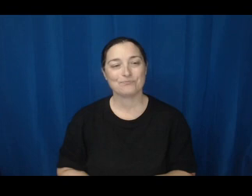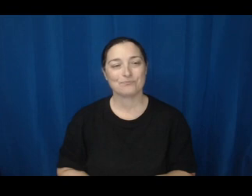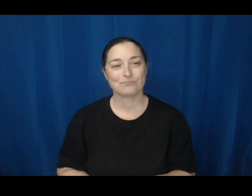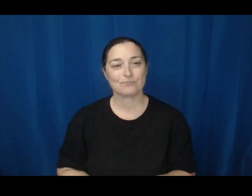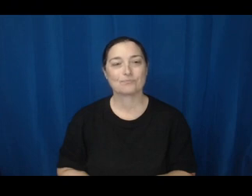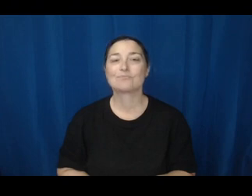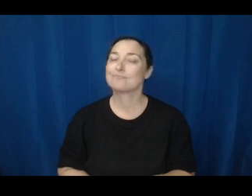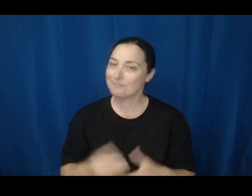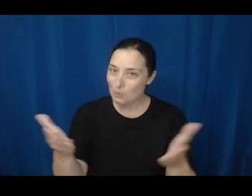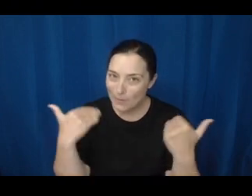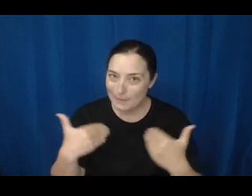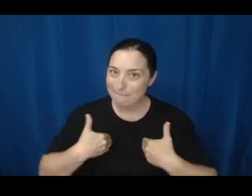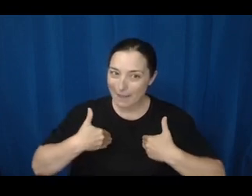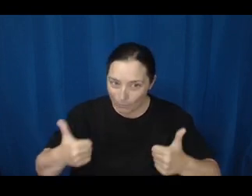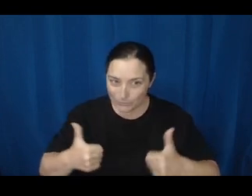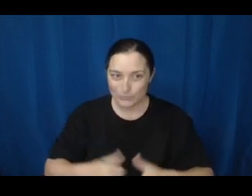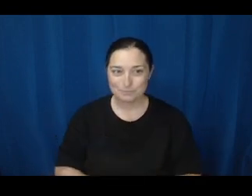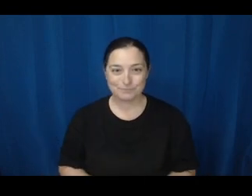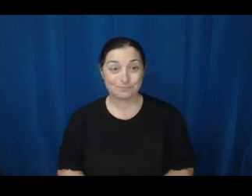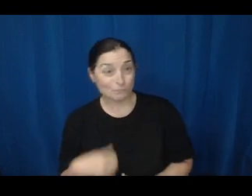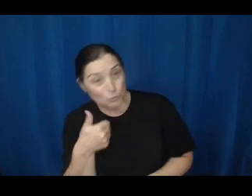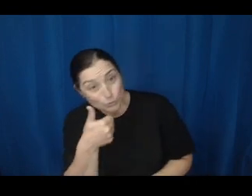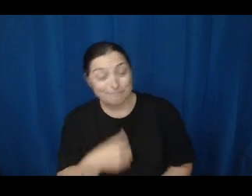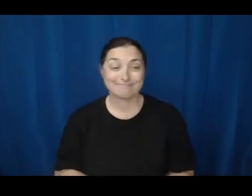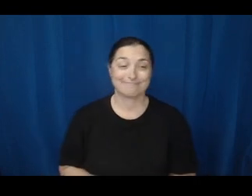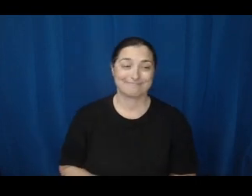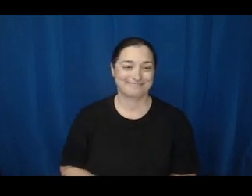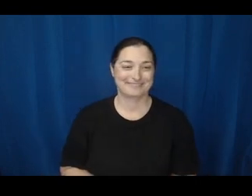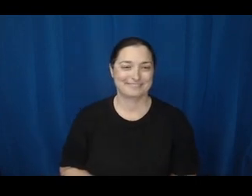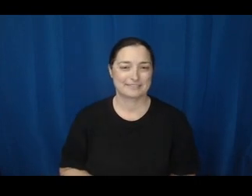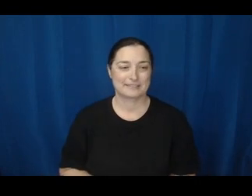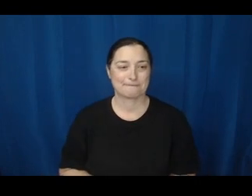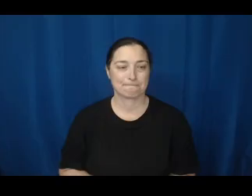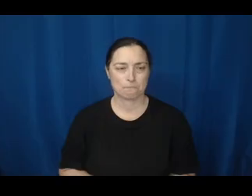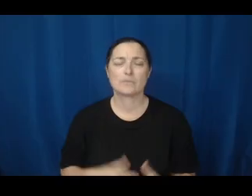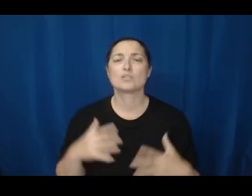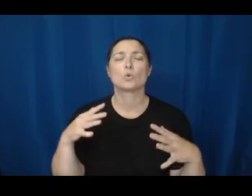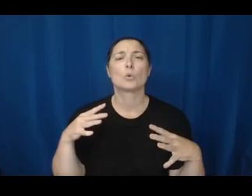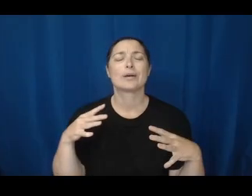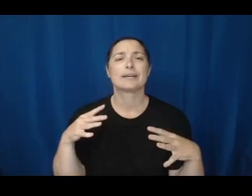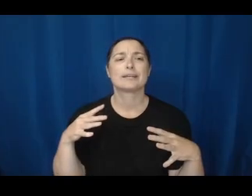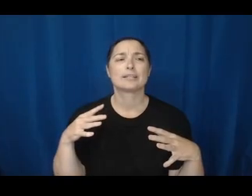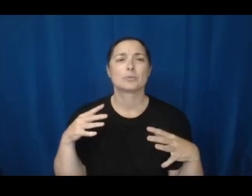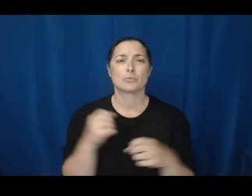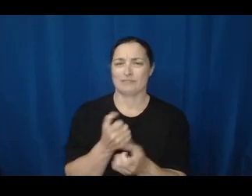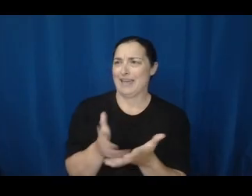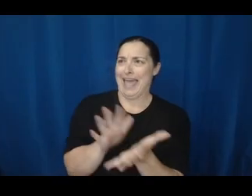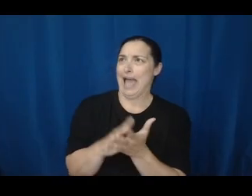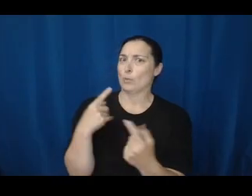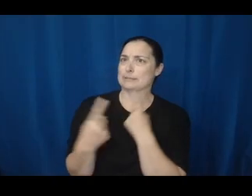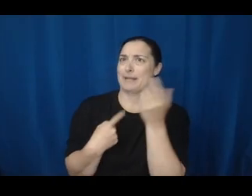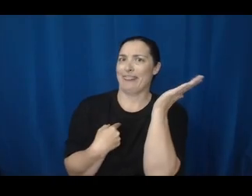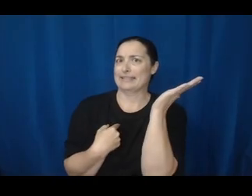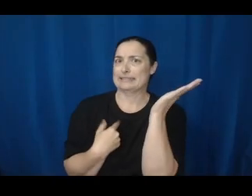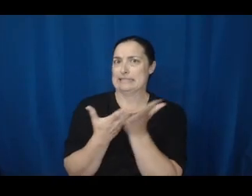Welcome. How are you? I'm good. We're good. Good. So very briefly, how do you explain this? What you see here